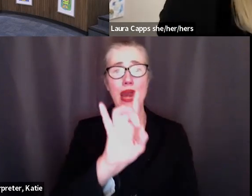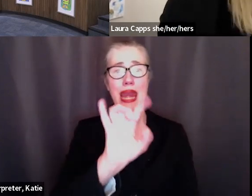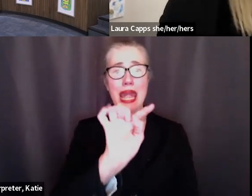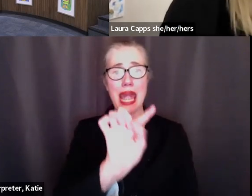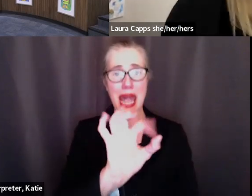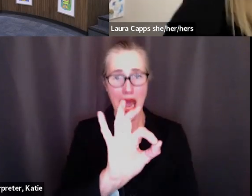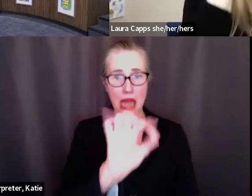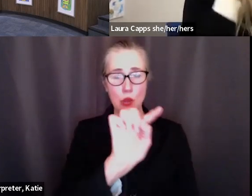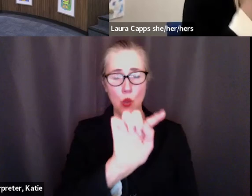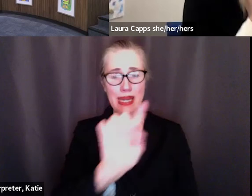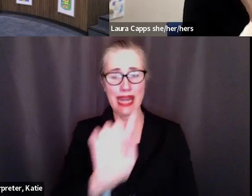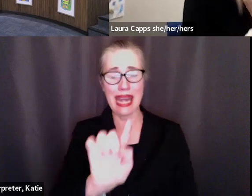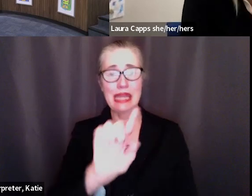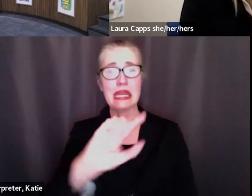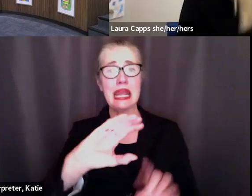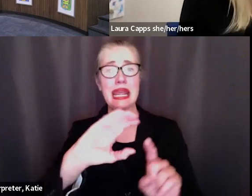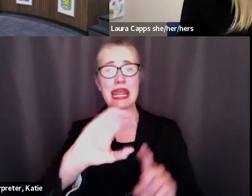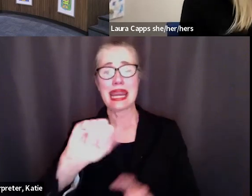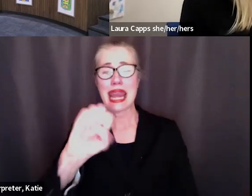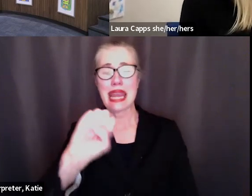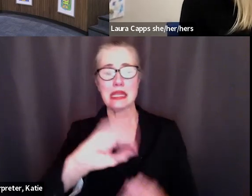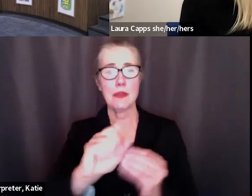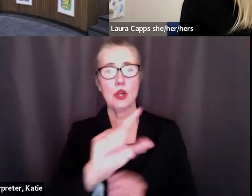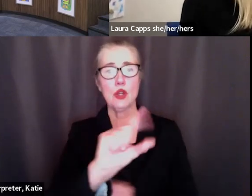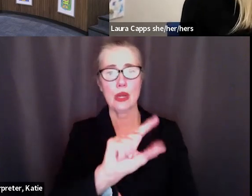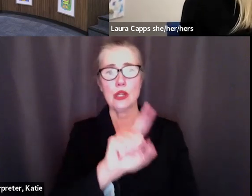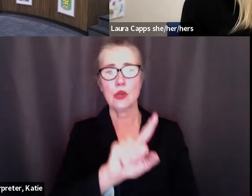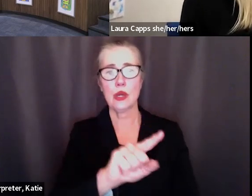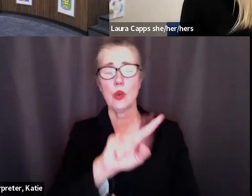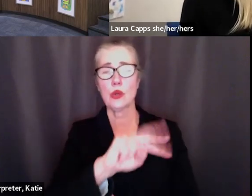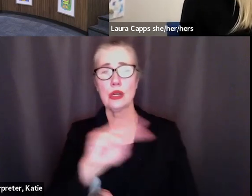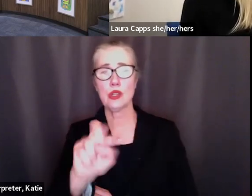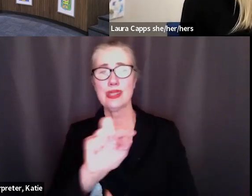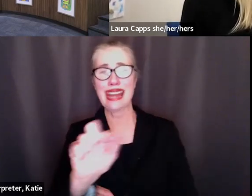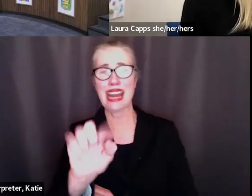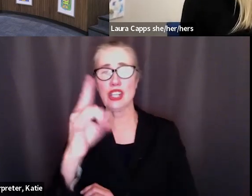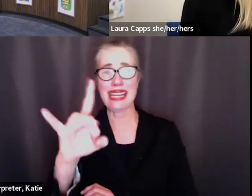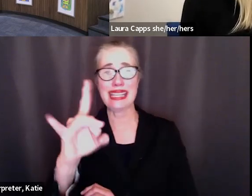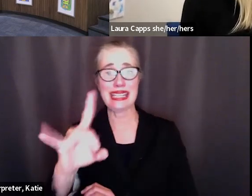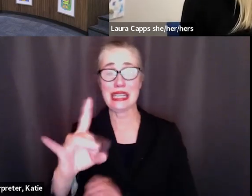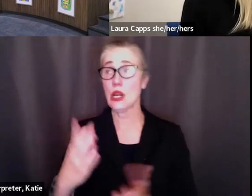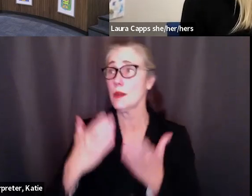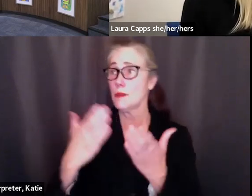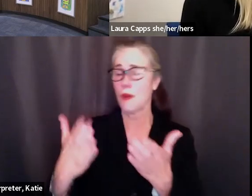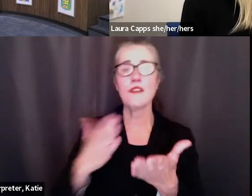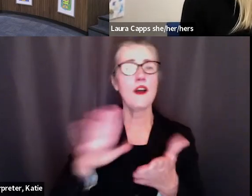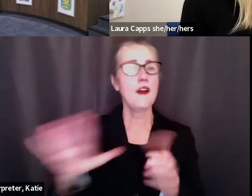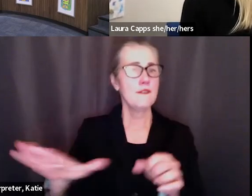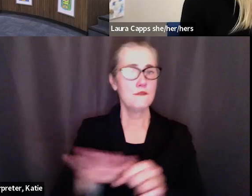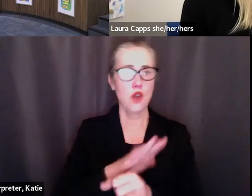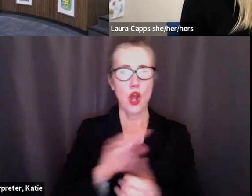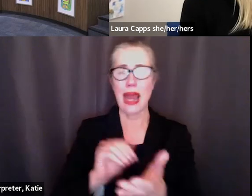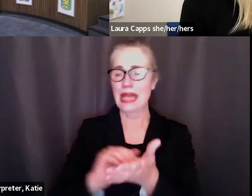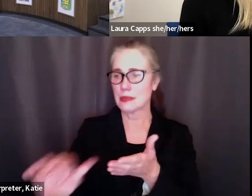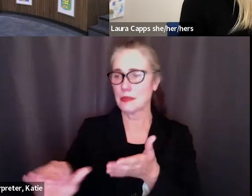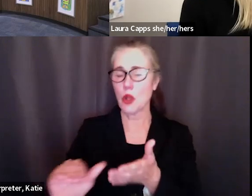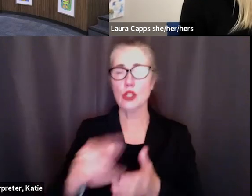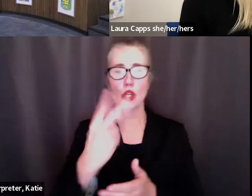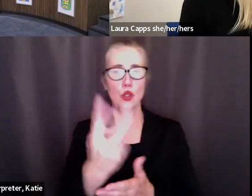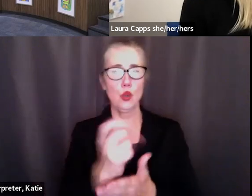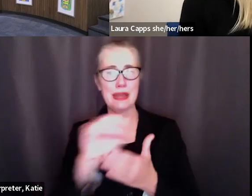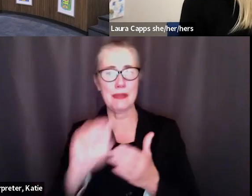2021 22-18 move approval full expulsion two semesters which in january